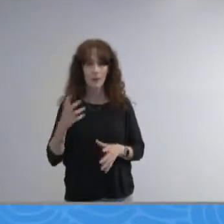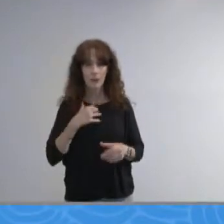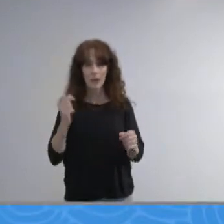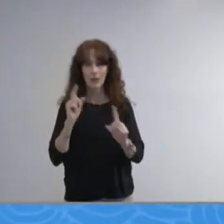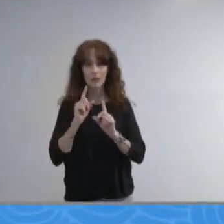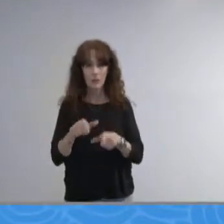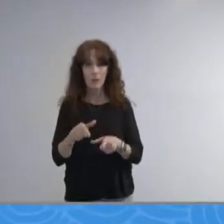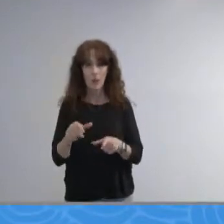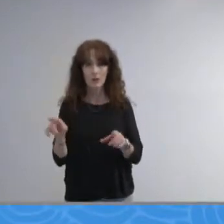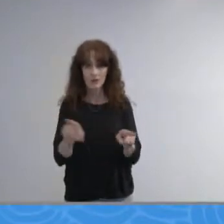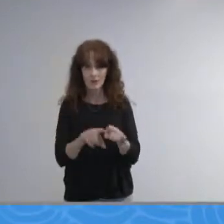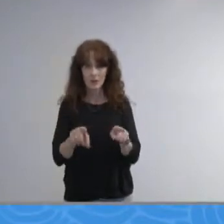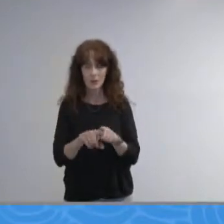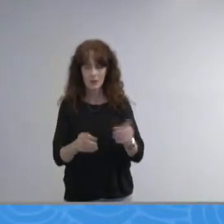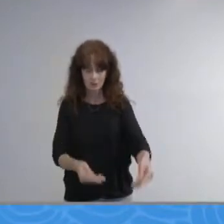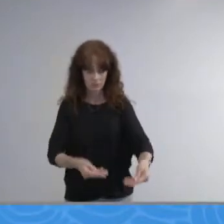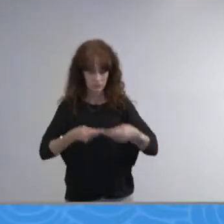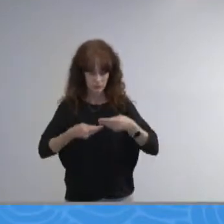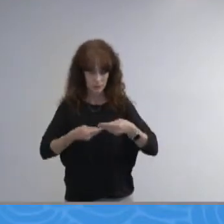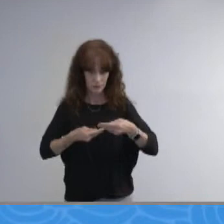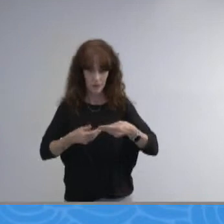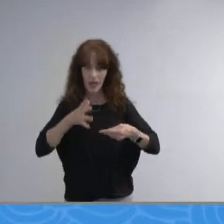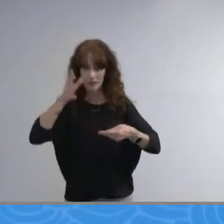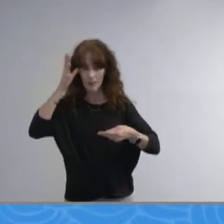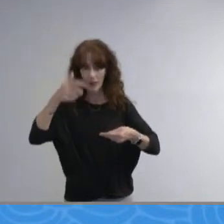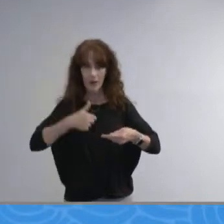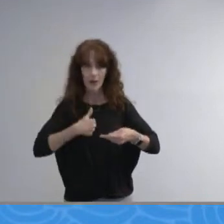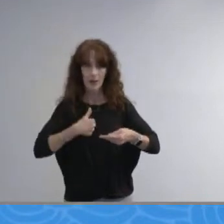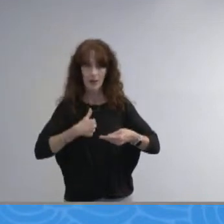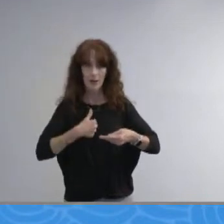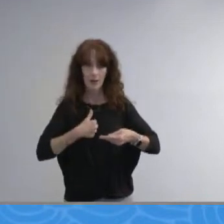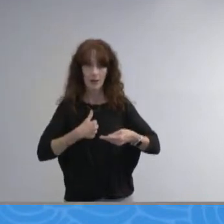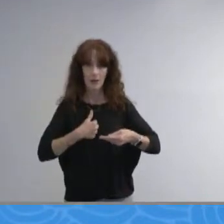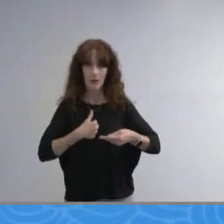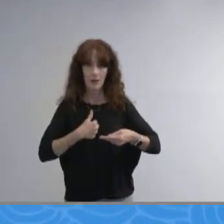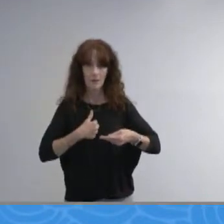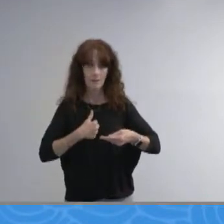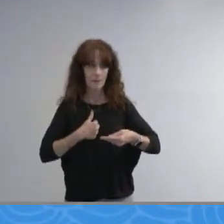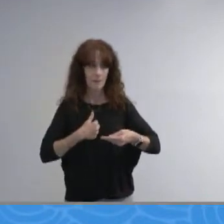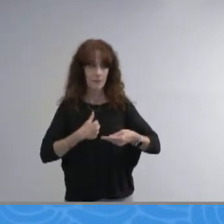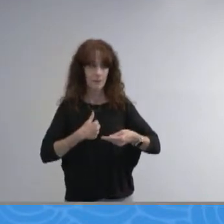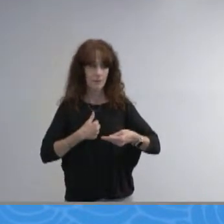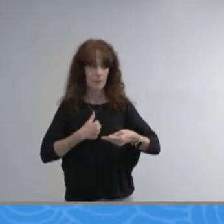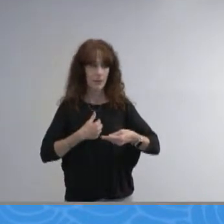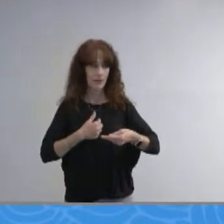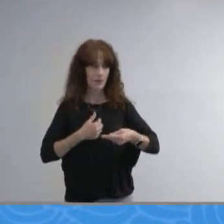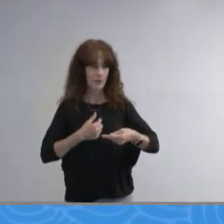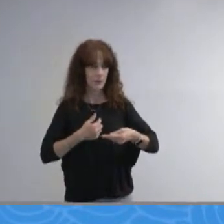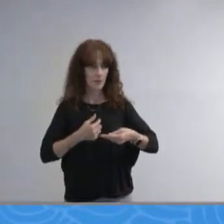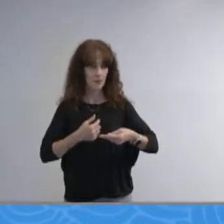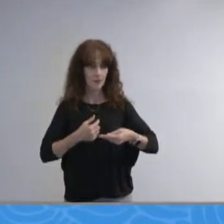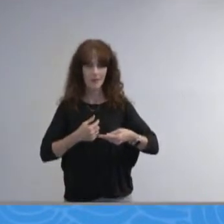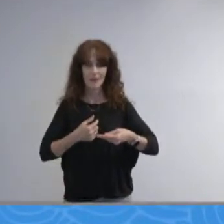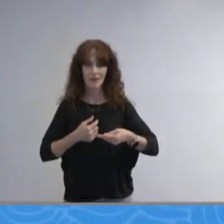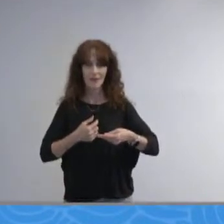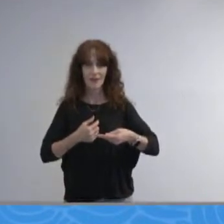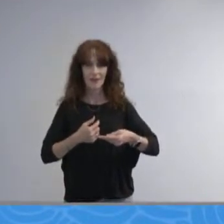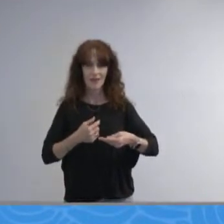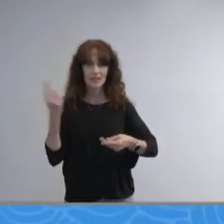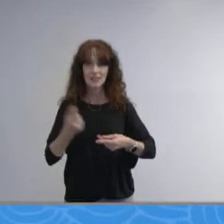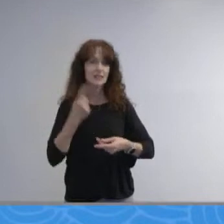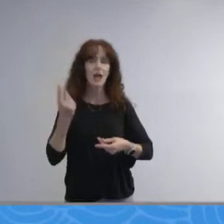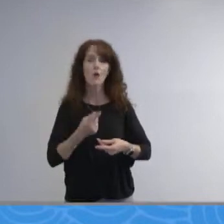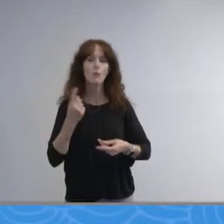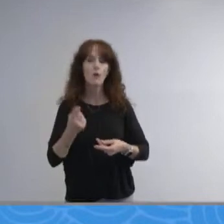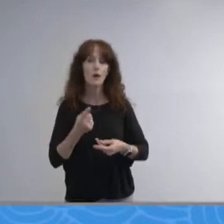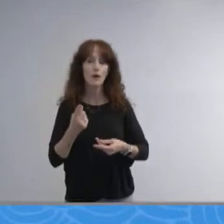reports as well because, as parents who have, I'm sorry, I can't hear. Okay. As someone who,